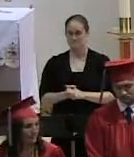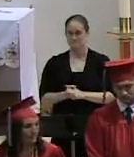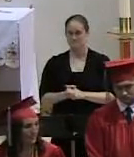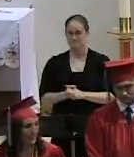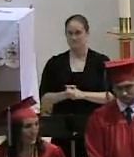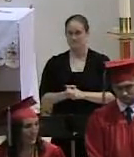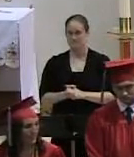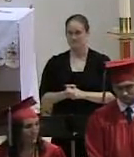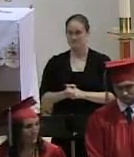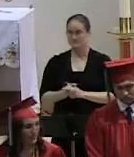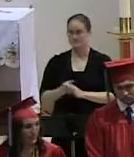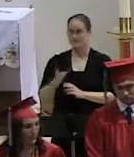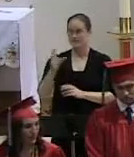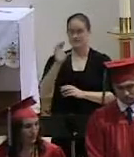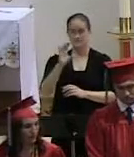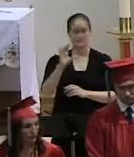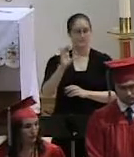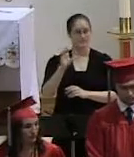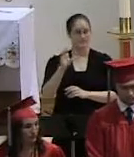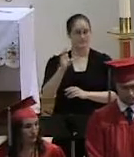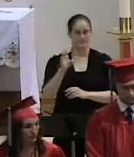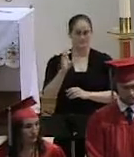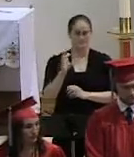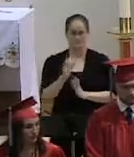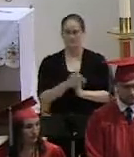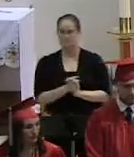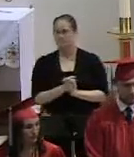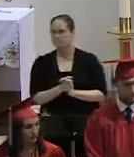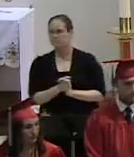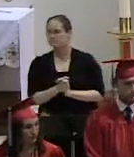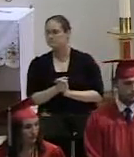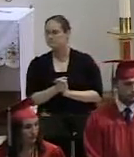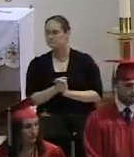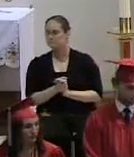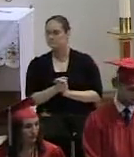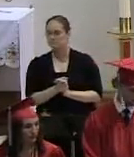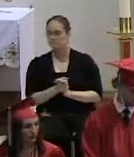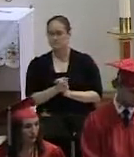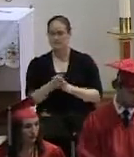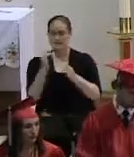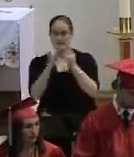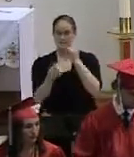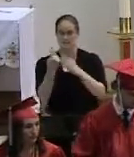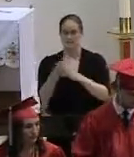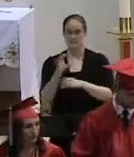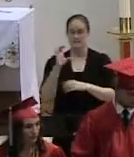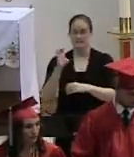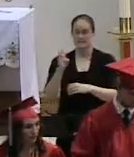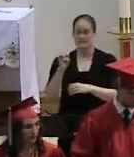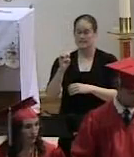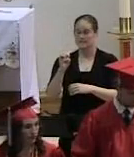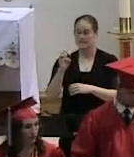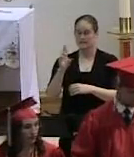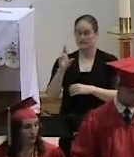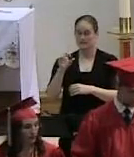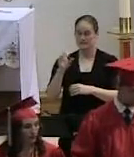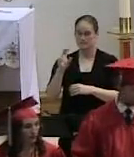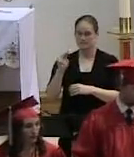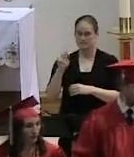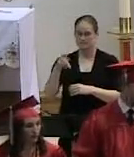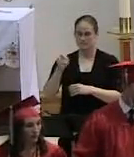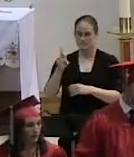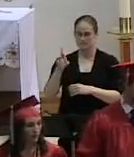and Avery Van Steenvoort. A $50 gift from the Knights of Columbus, your local council,